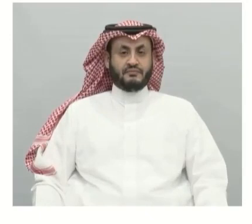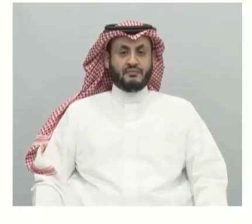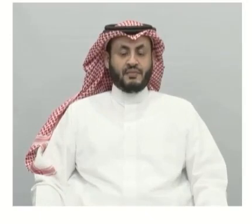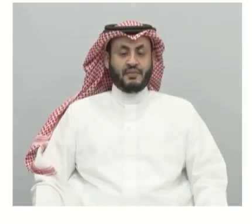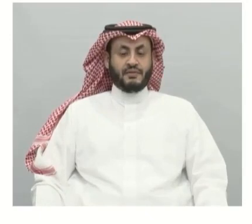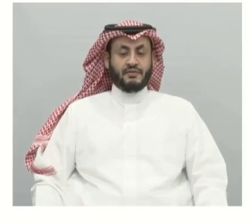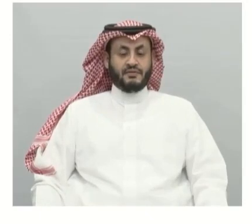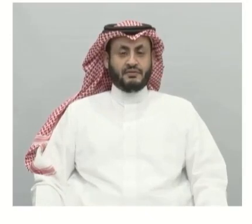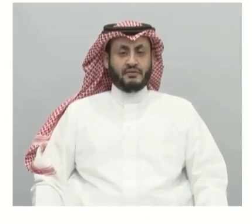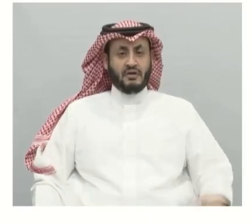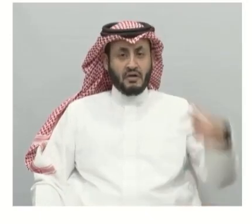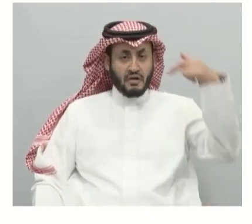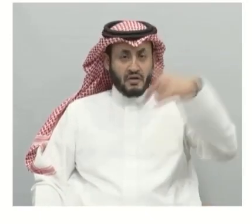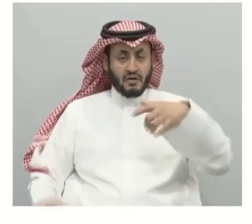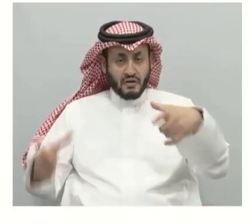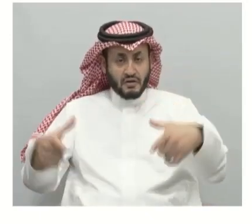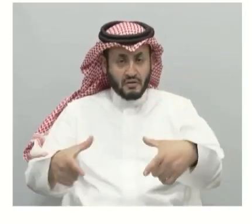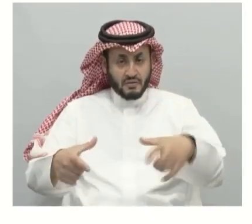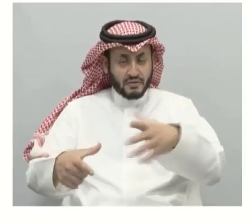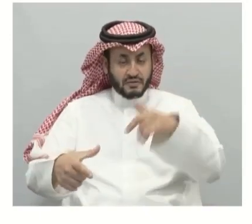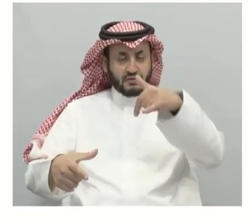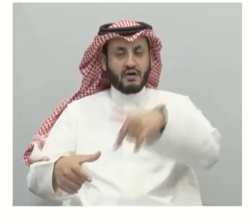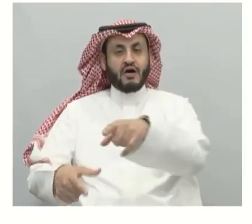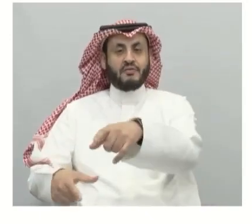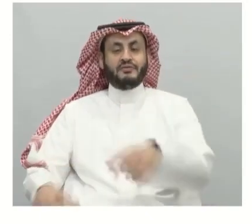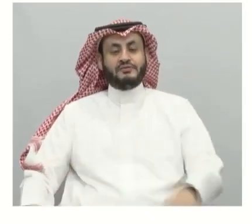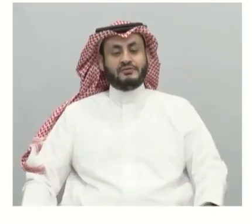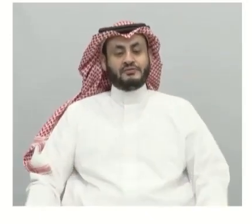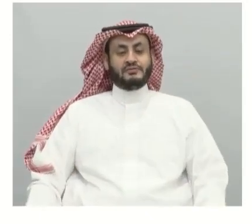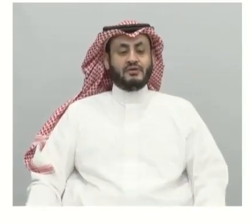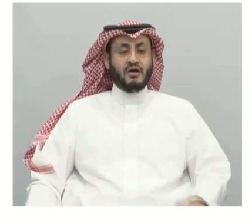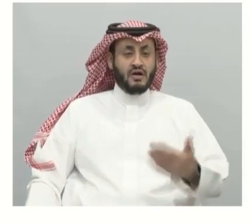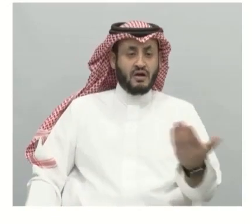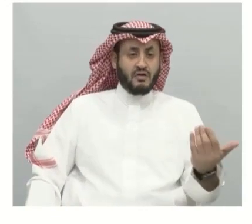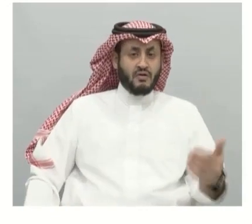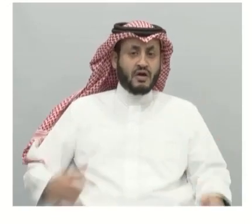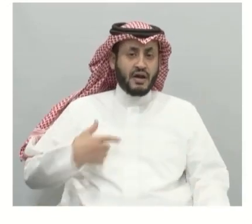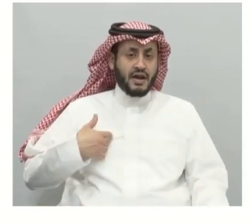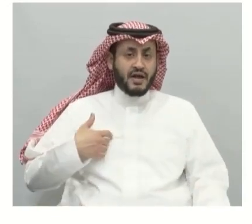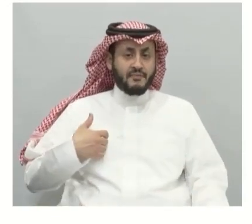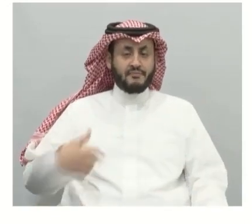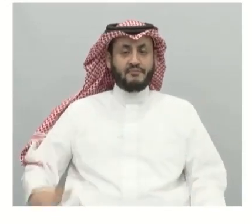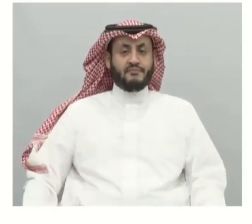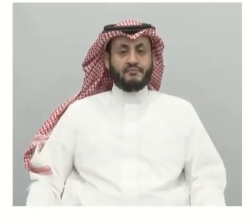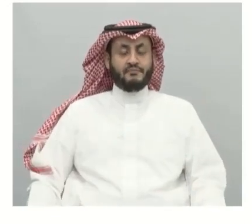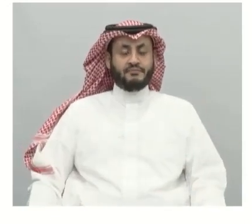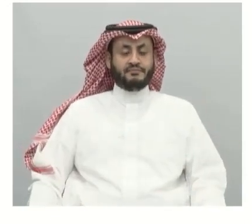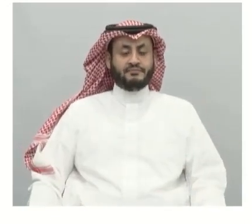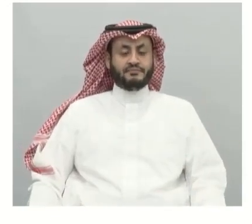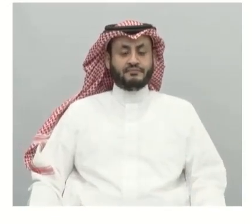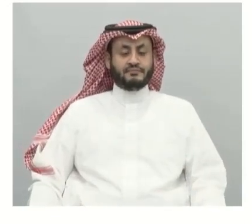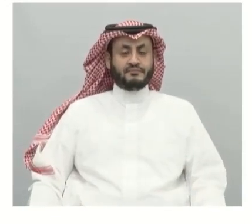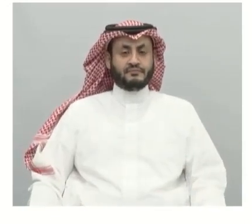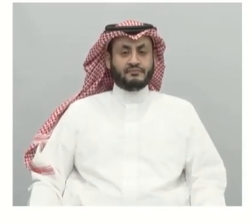there in the country if you're visiting from abroad. The name here of a country, Canada. If you meet a person